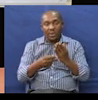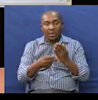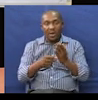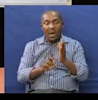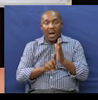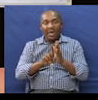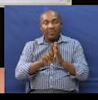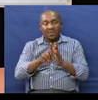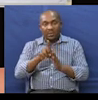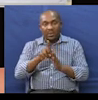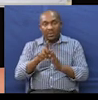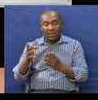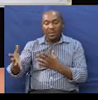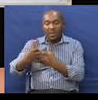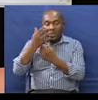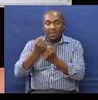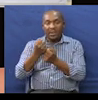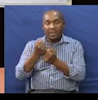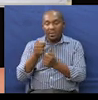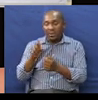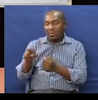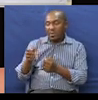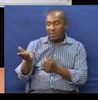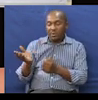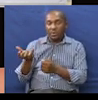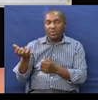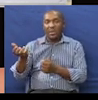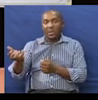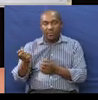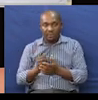which attained by the particular societies.